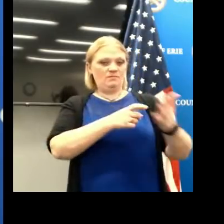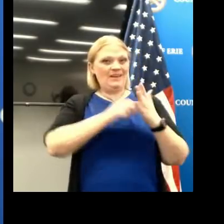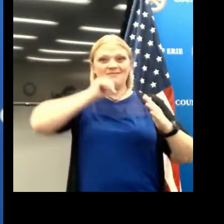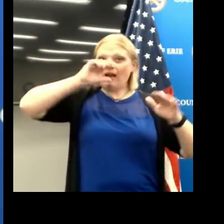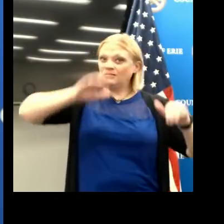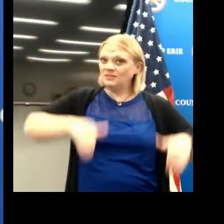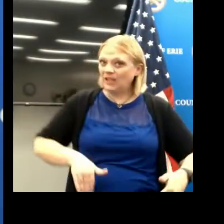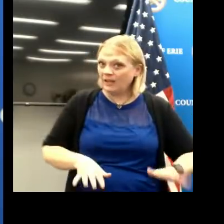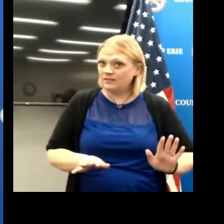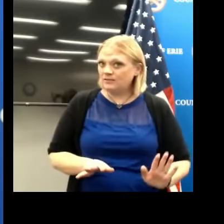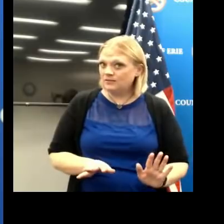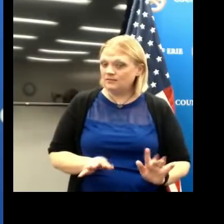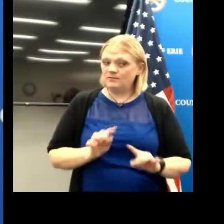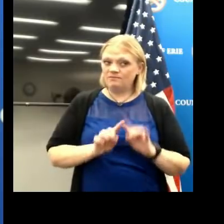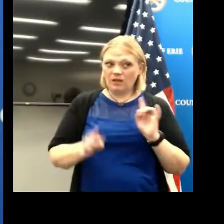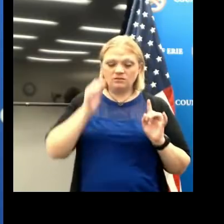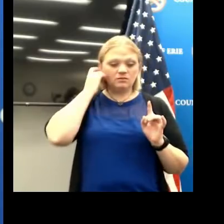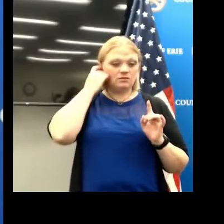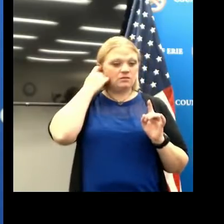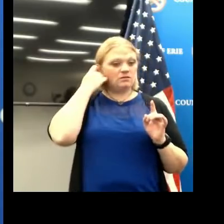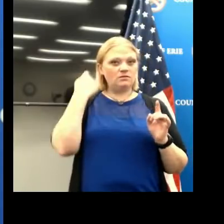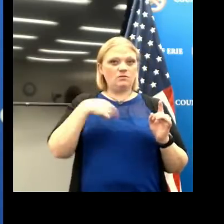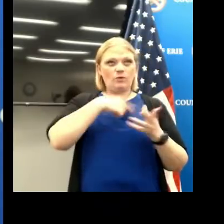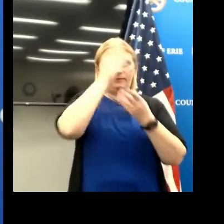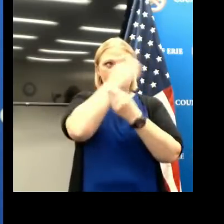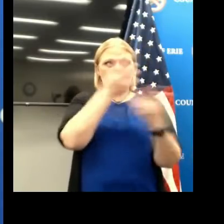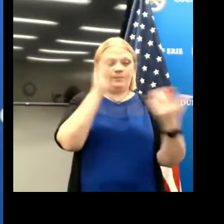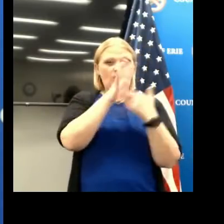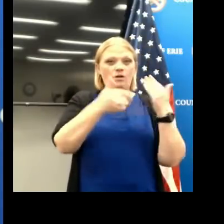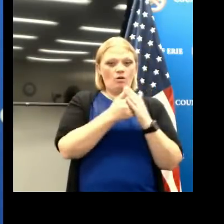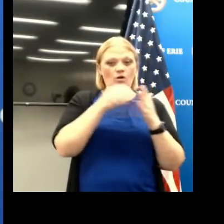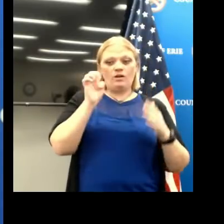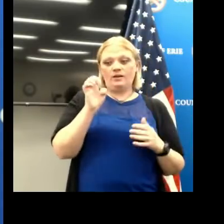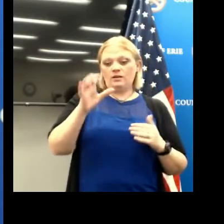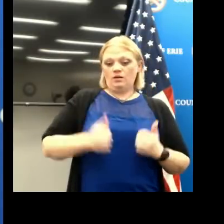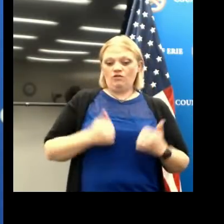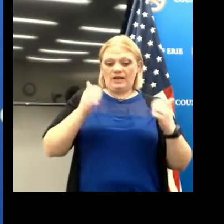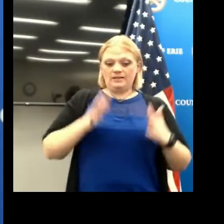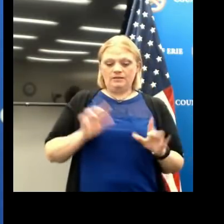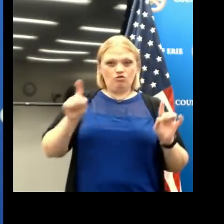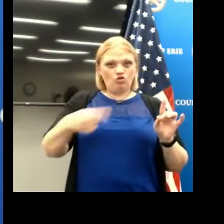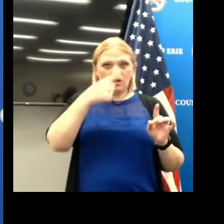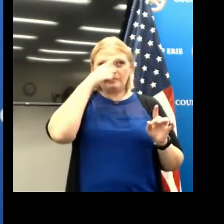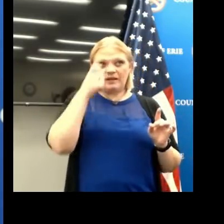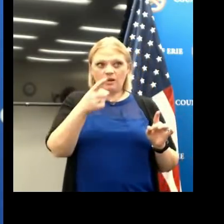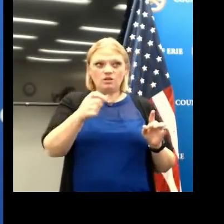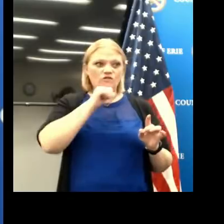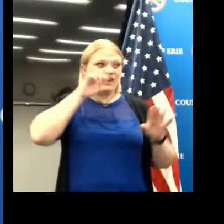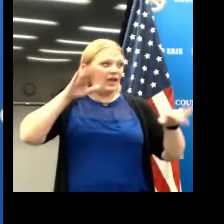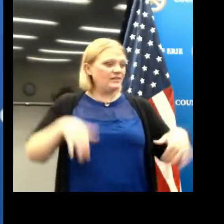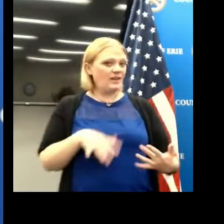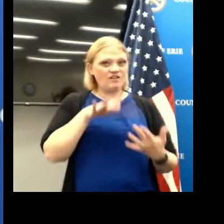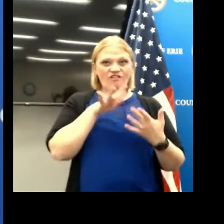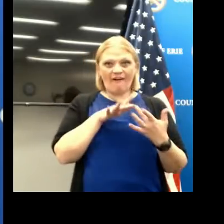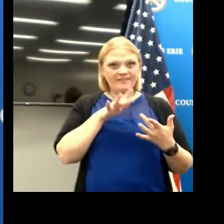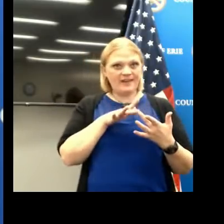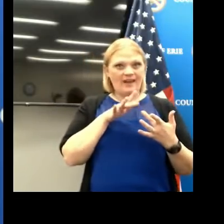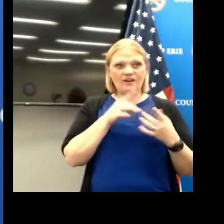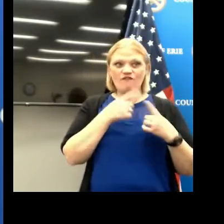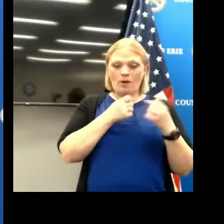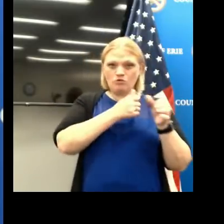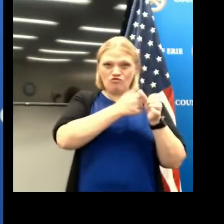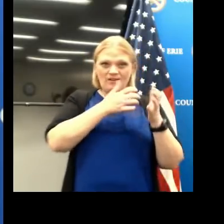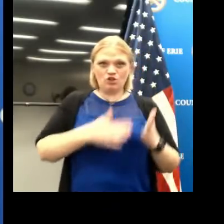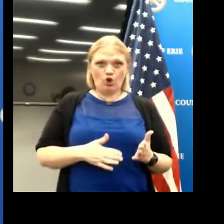that's why we're informing all Erie County residents that just because you have not been contacted by a contact